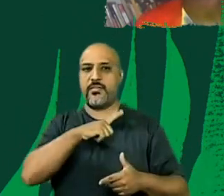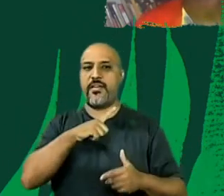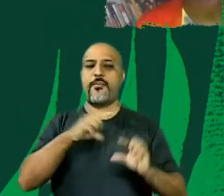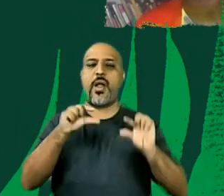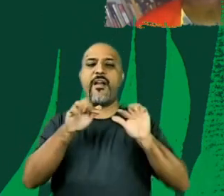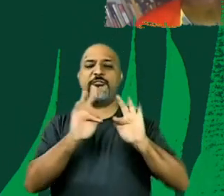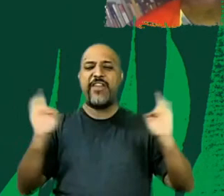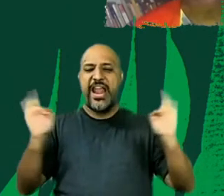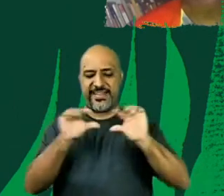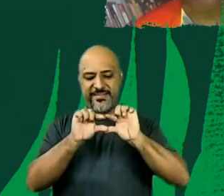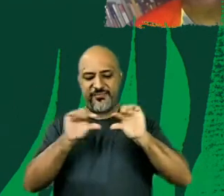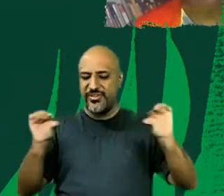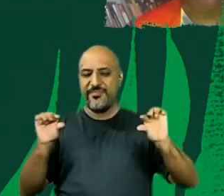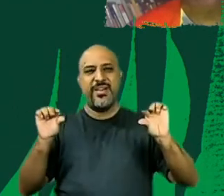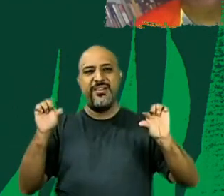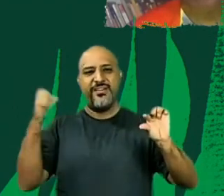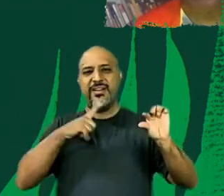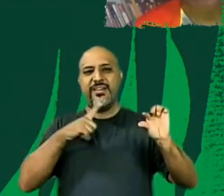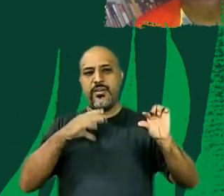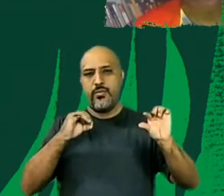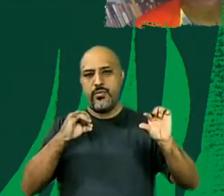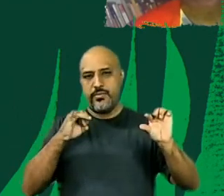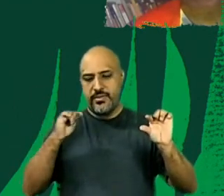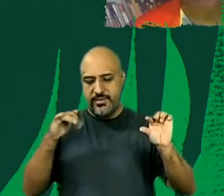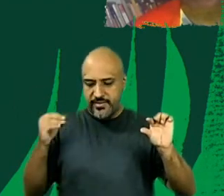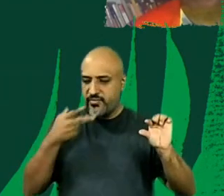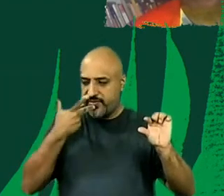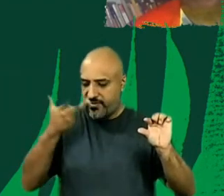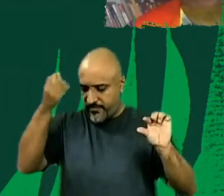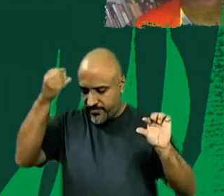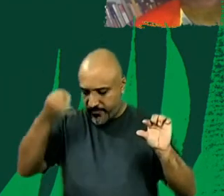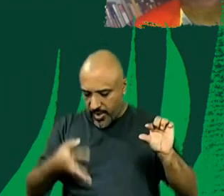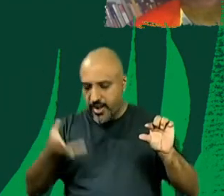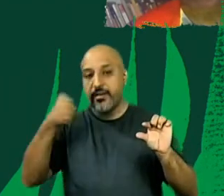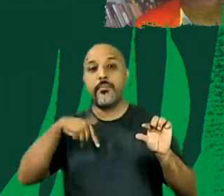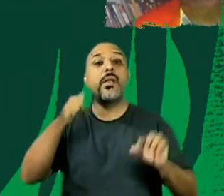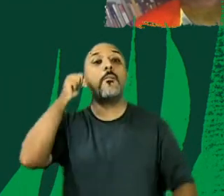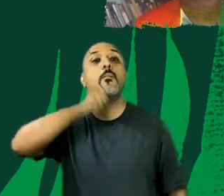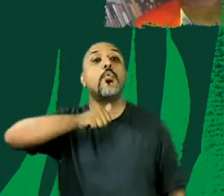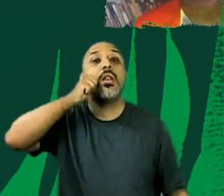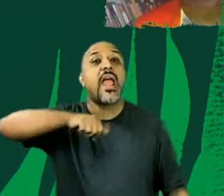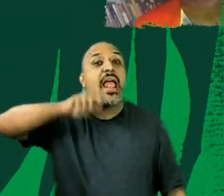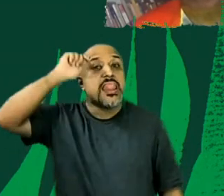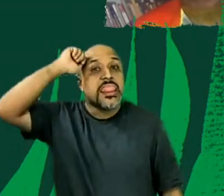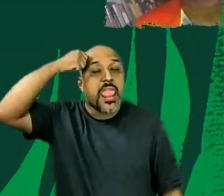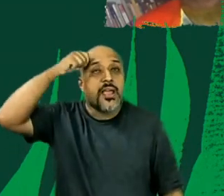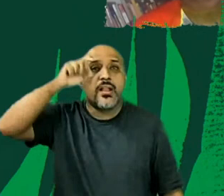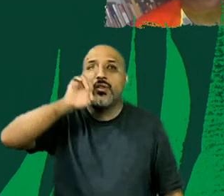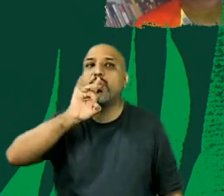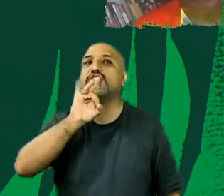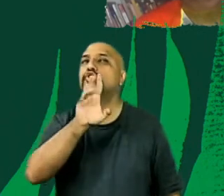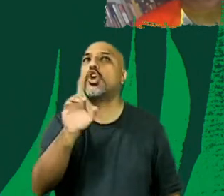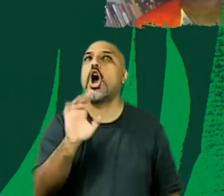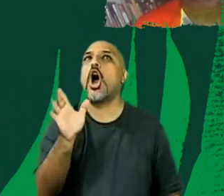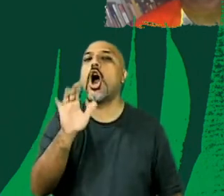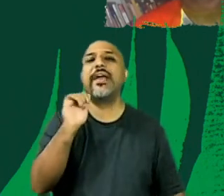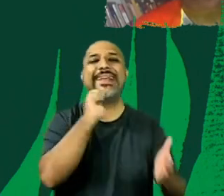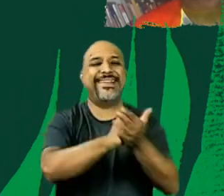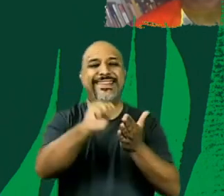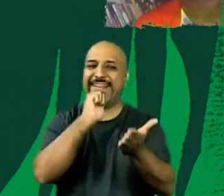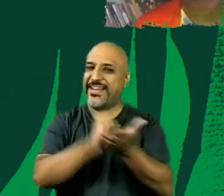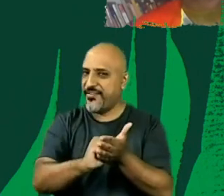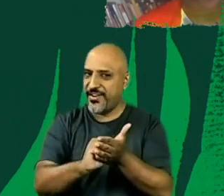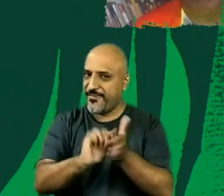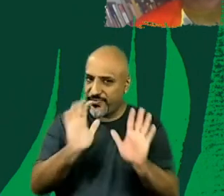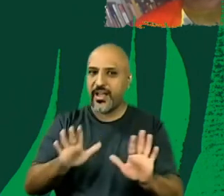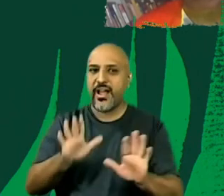I remember a quote by Conceição where you say that for Black women, it doesn't suffice to